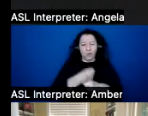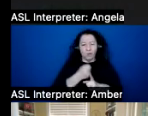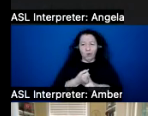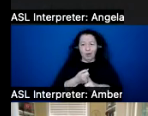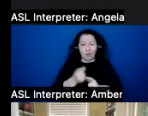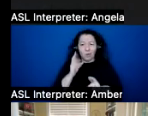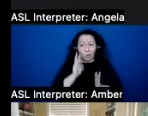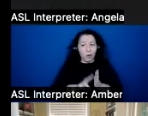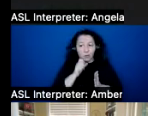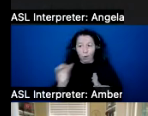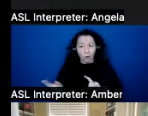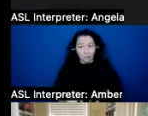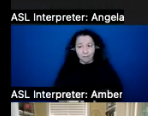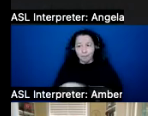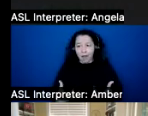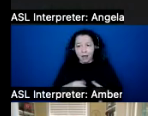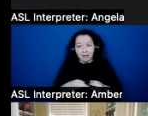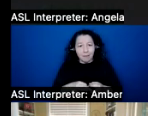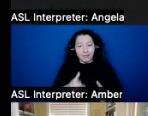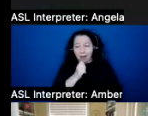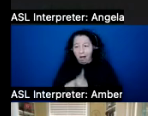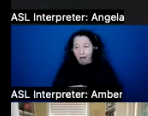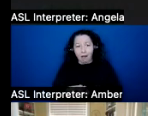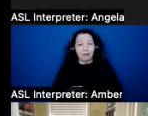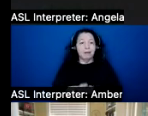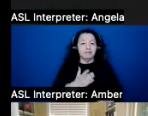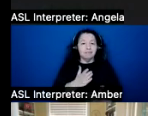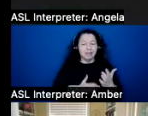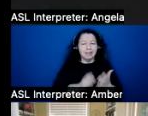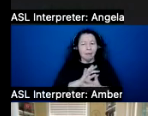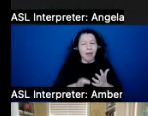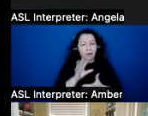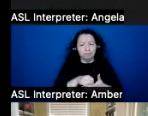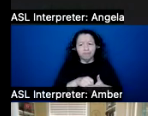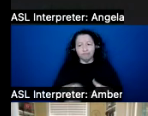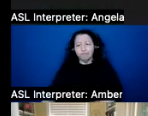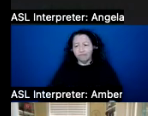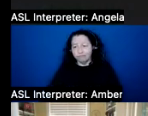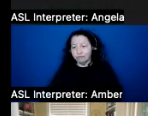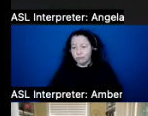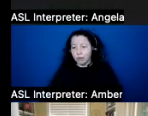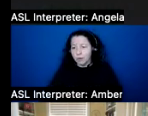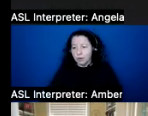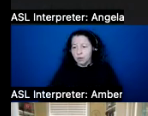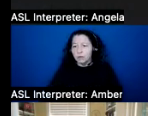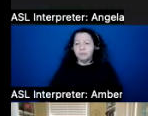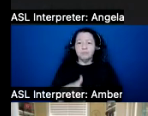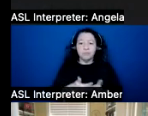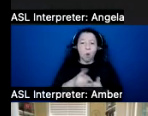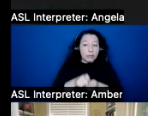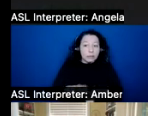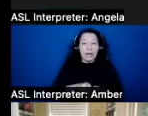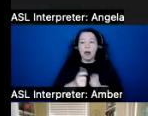So those are kind of some factors that go into the little thing, all the details that law enforcement has to